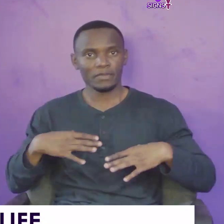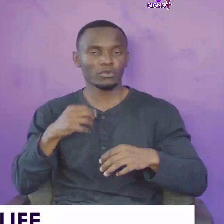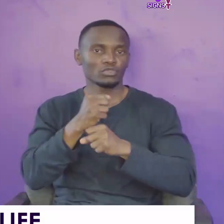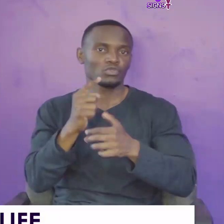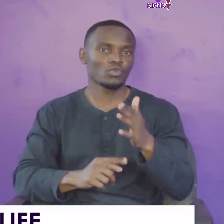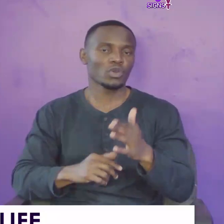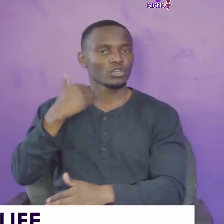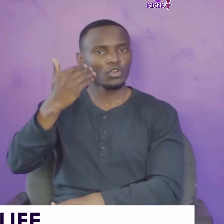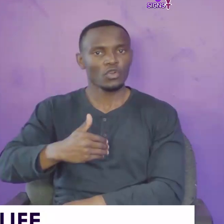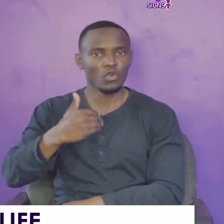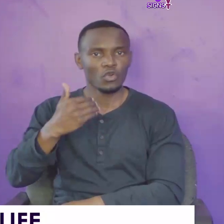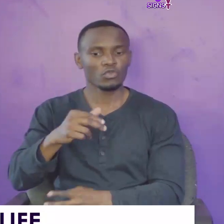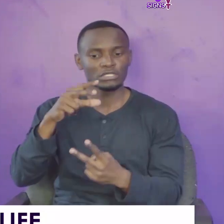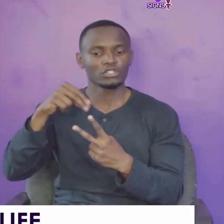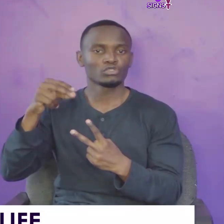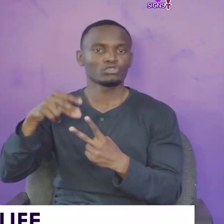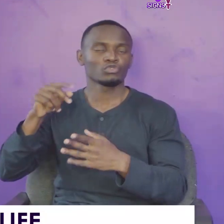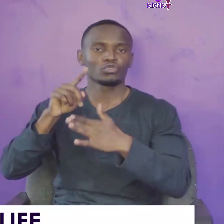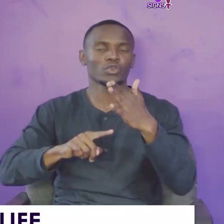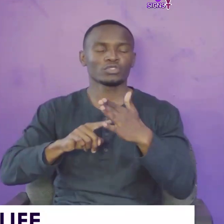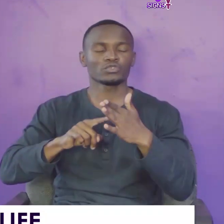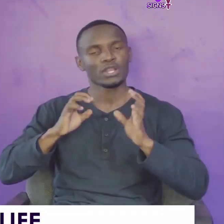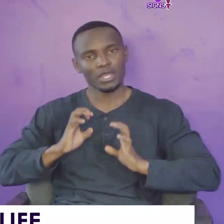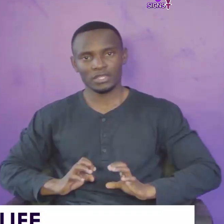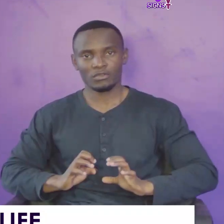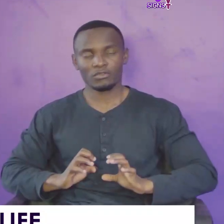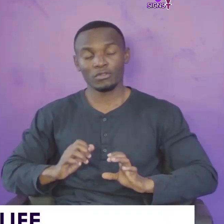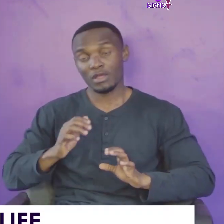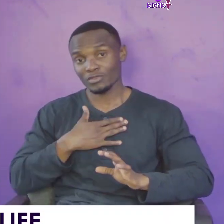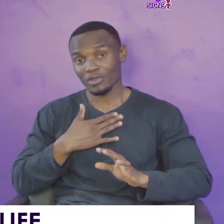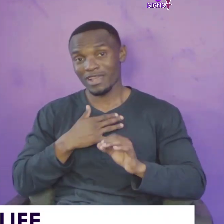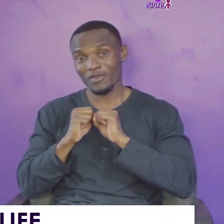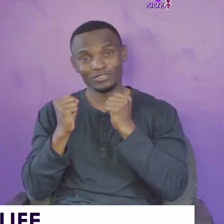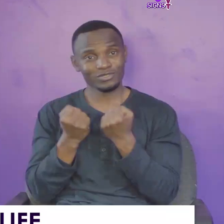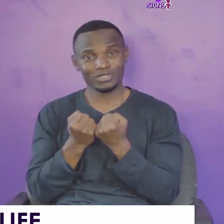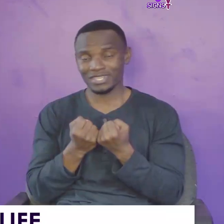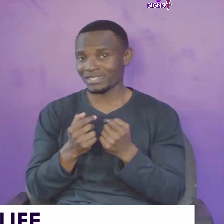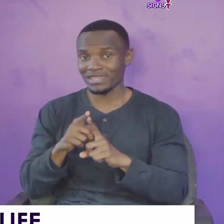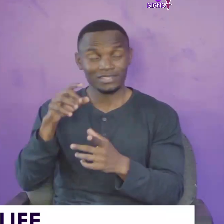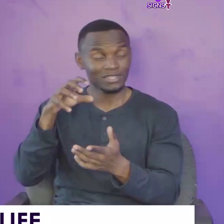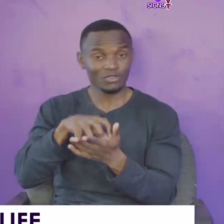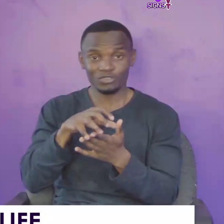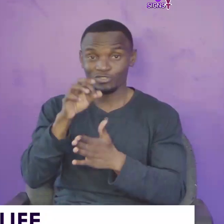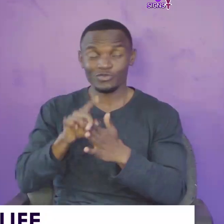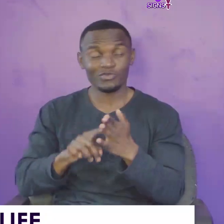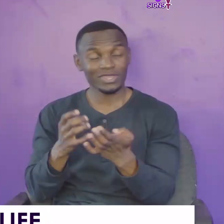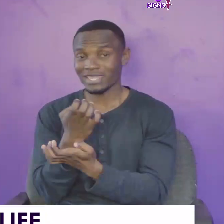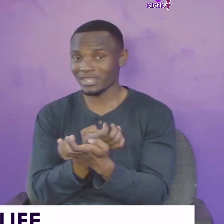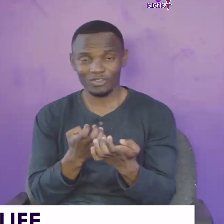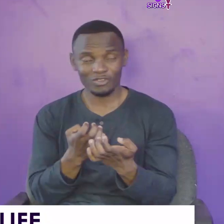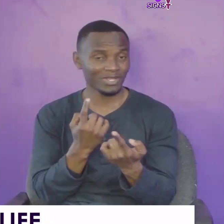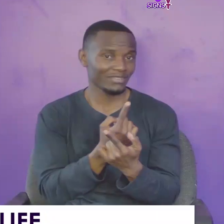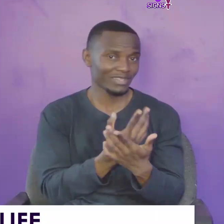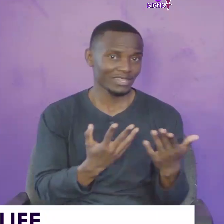always choose what is ethical. Our society and the conditions, the economy, and stuff When like you that. talk